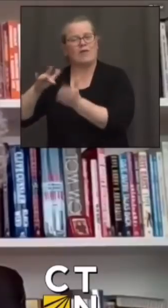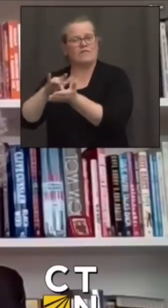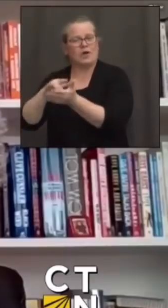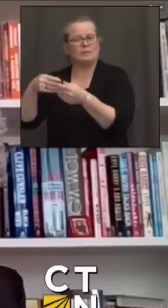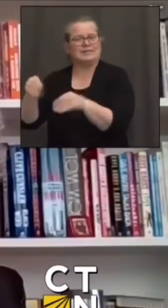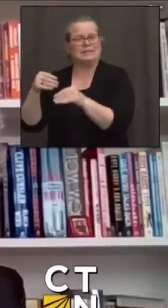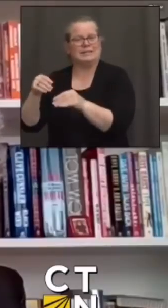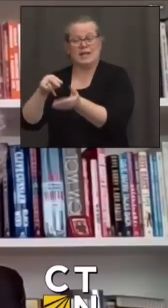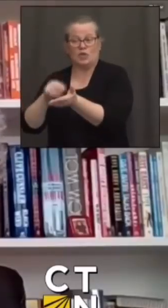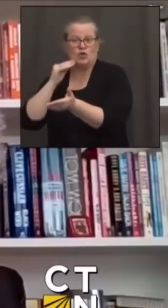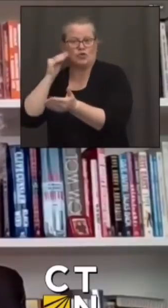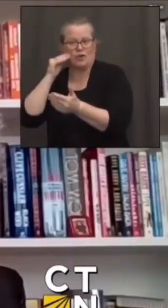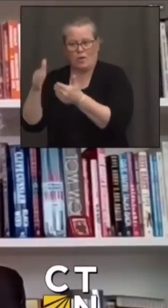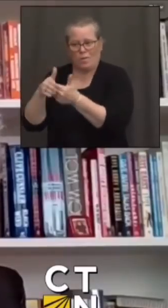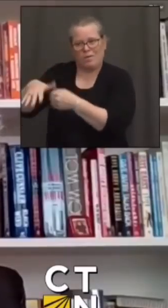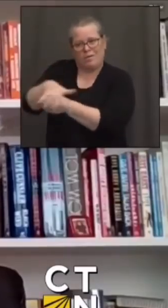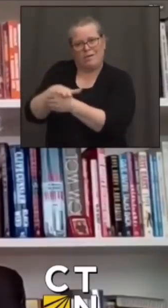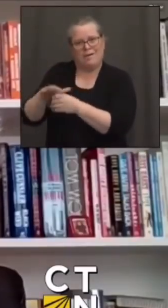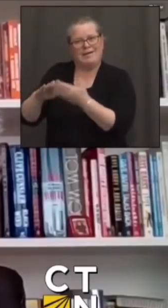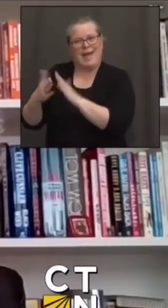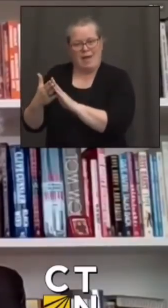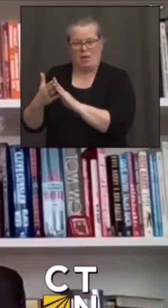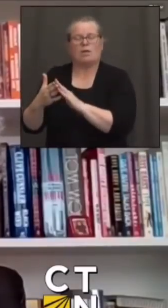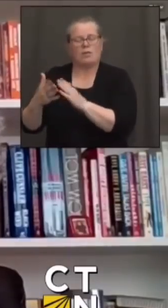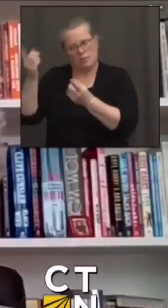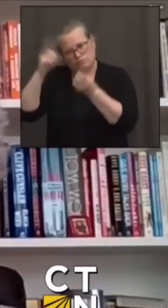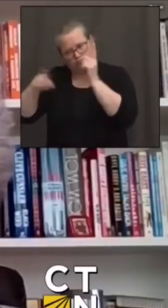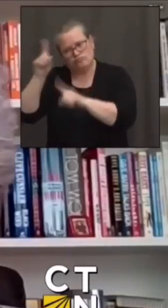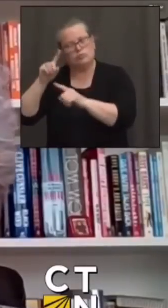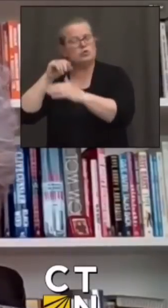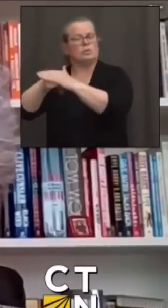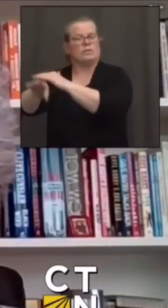vaccinate anybody who's there who happens to be unvaccinated.